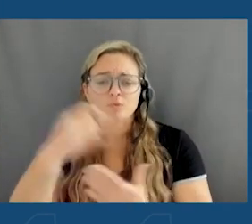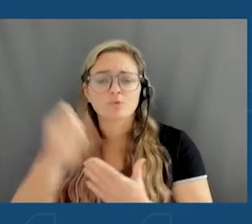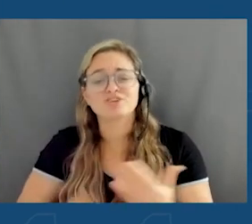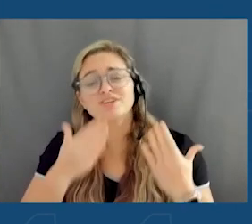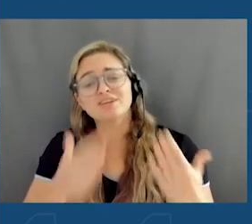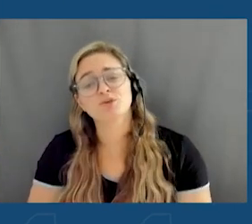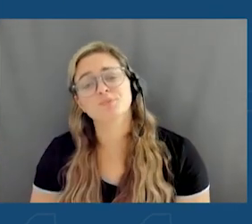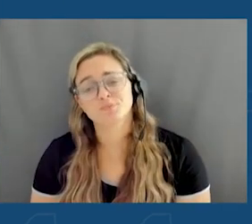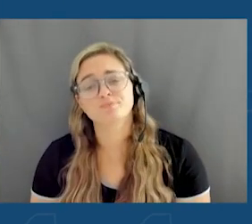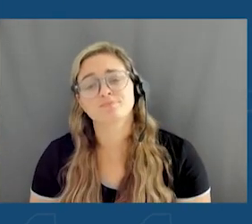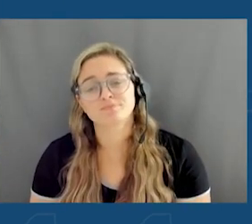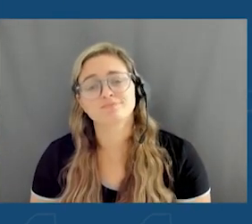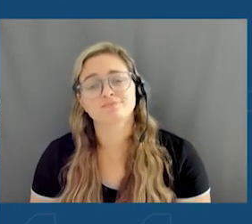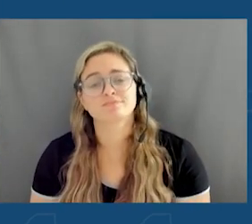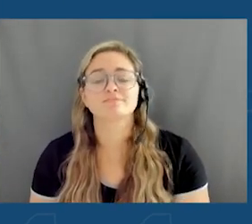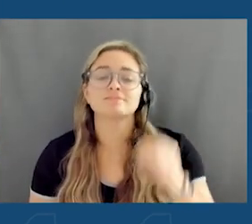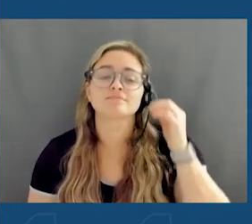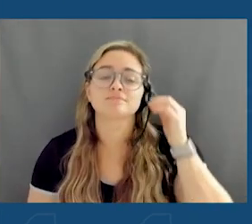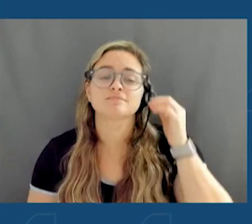Mina.